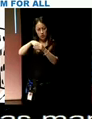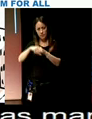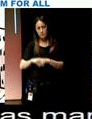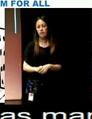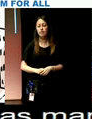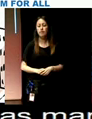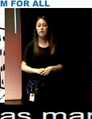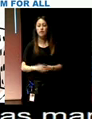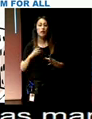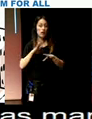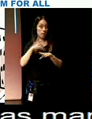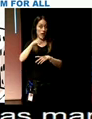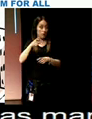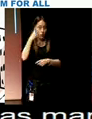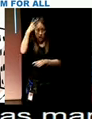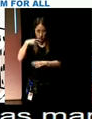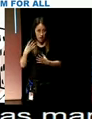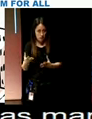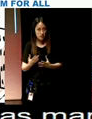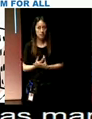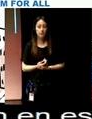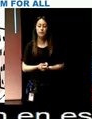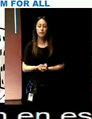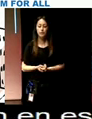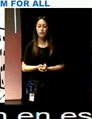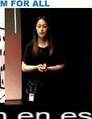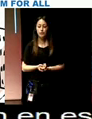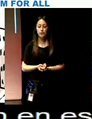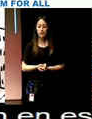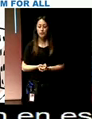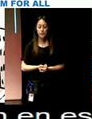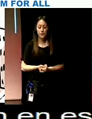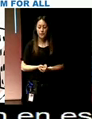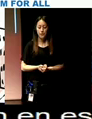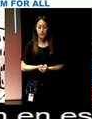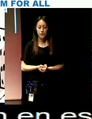the idea about it also.